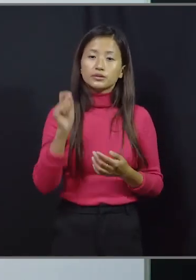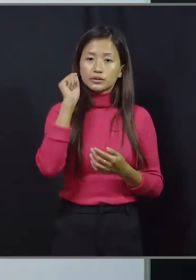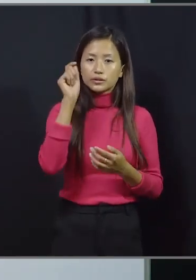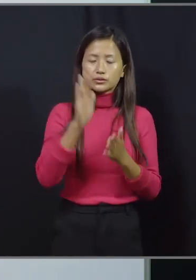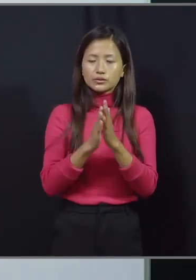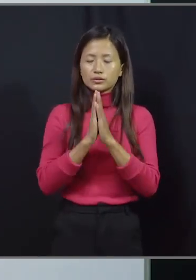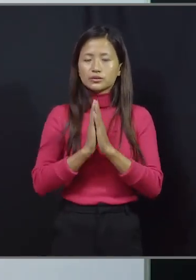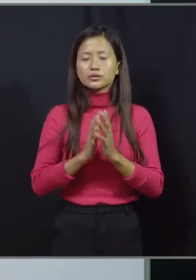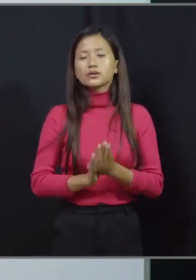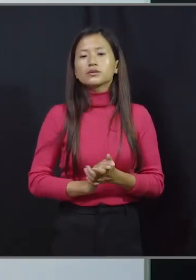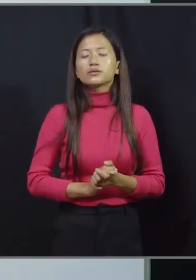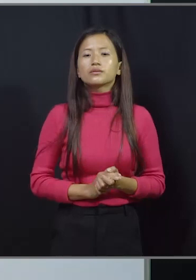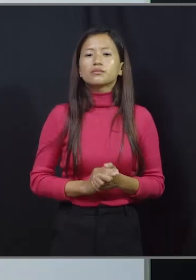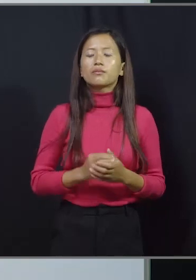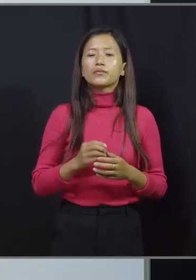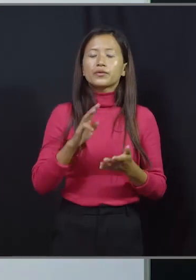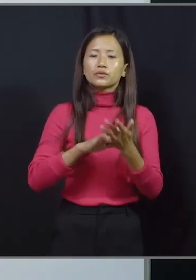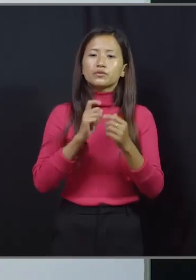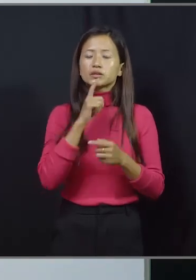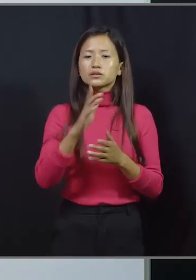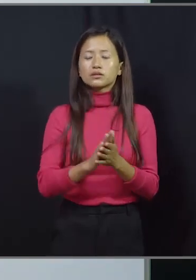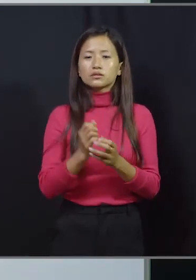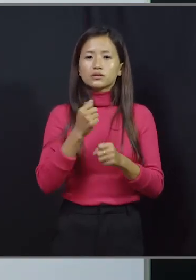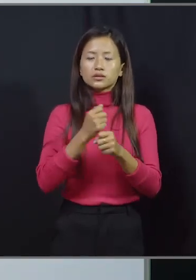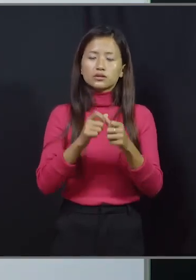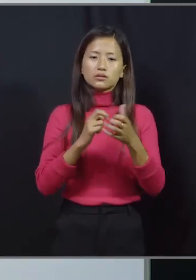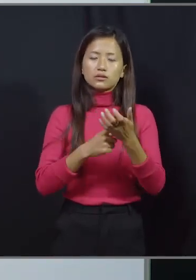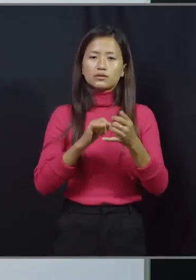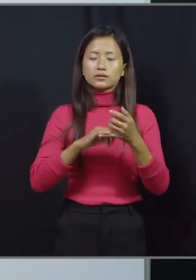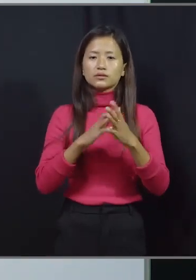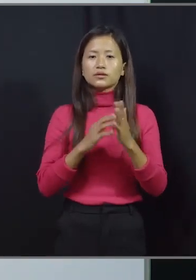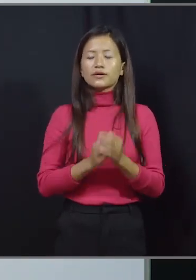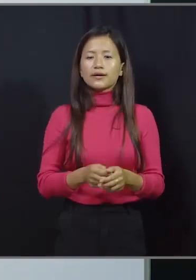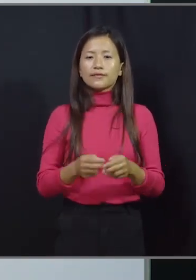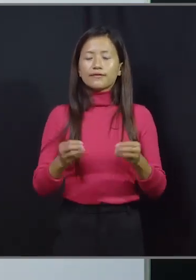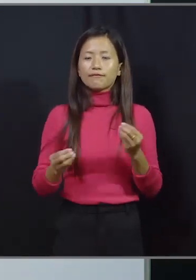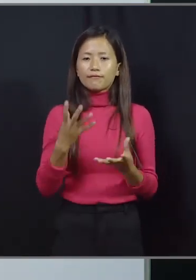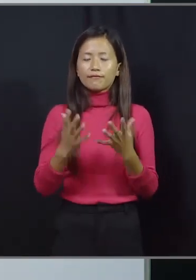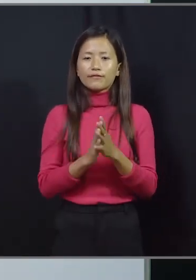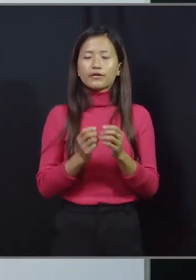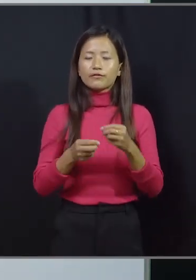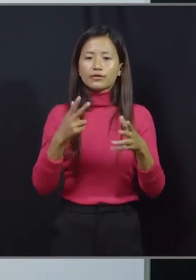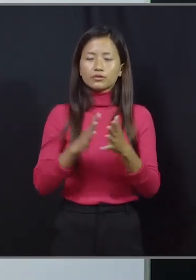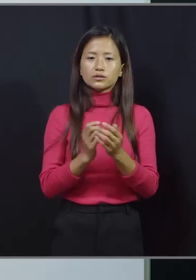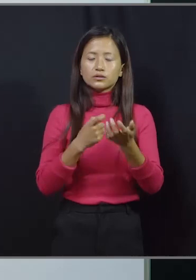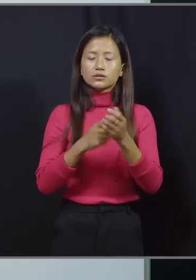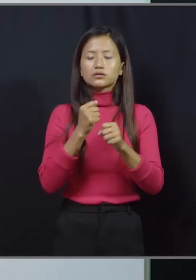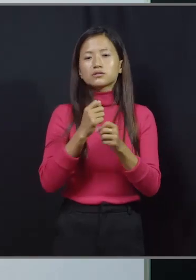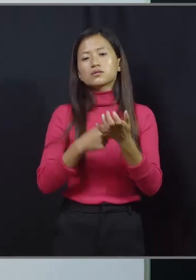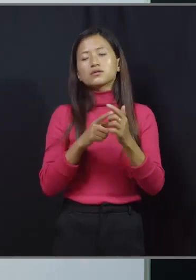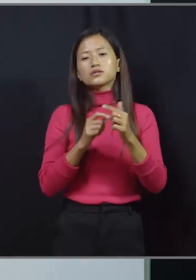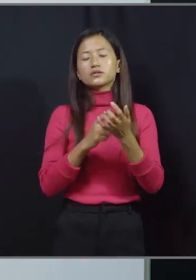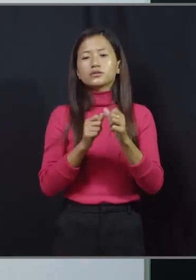the immediate cause was created by the introduction of grease cartridges. The fire was triggered, and it